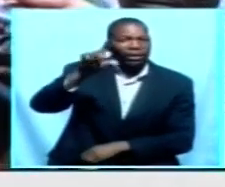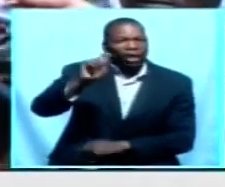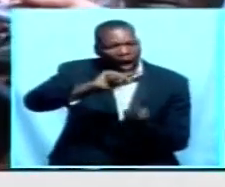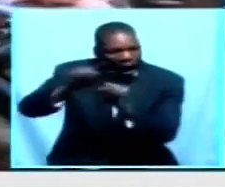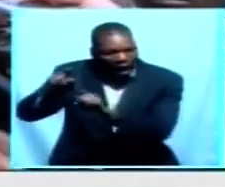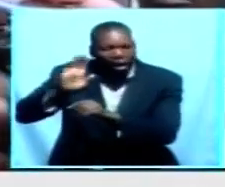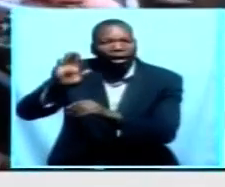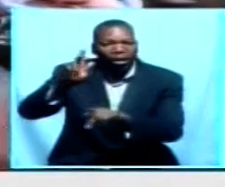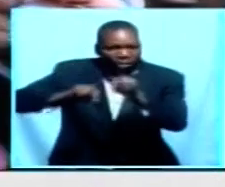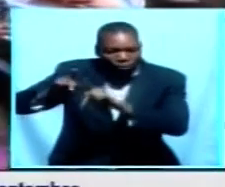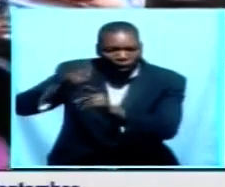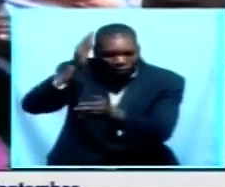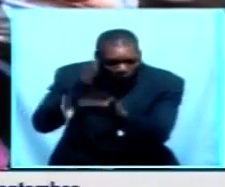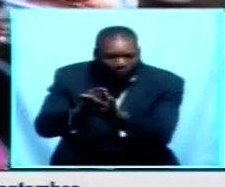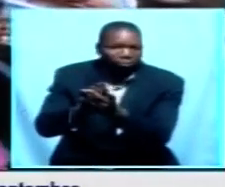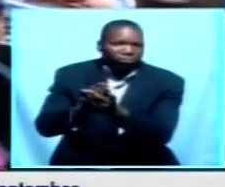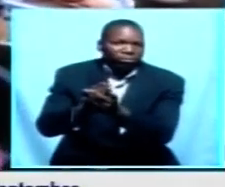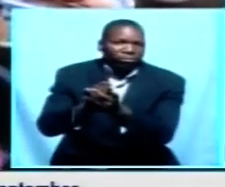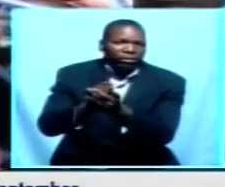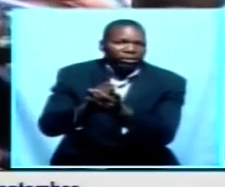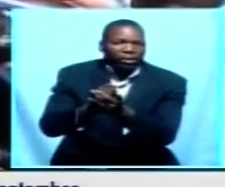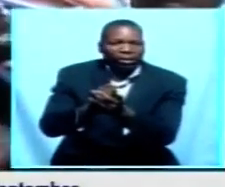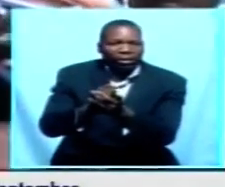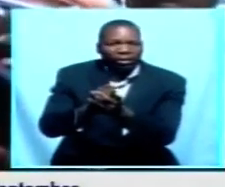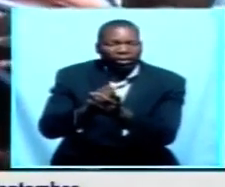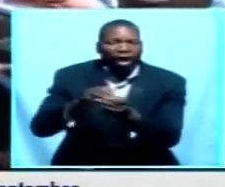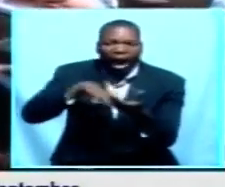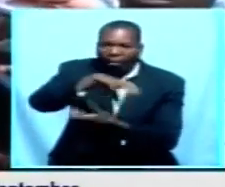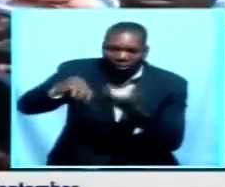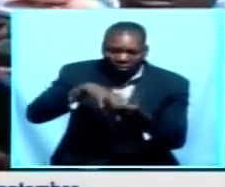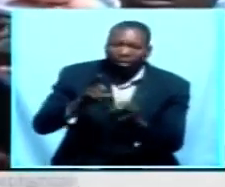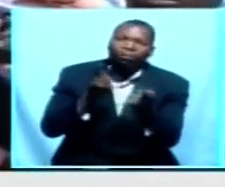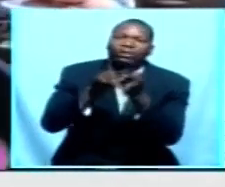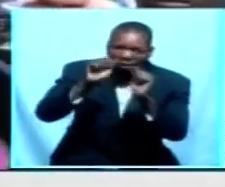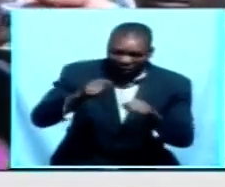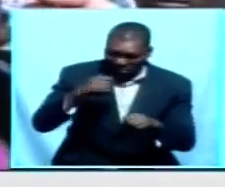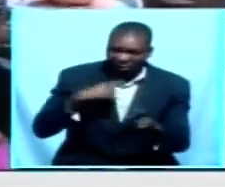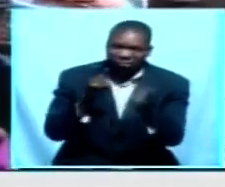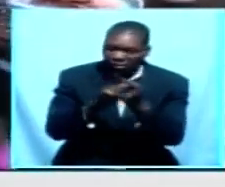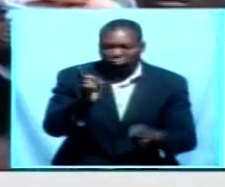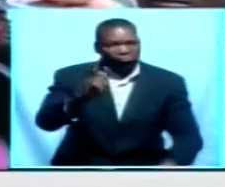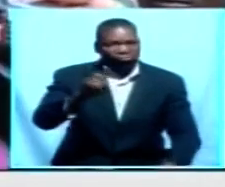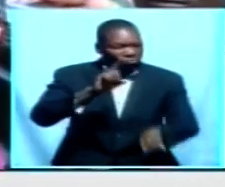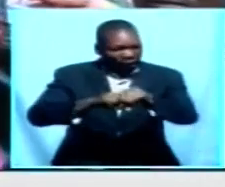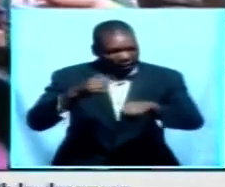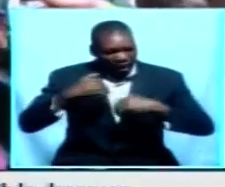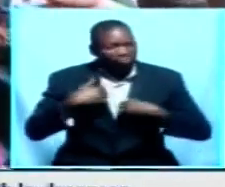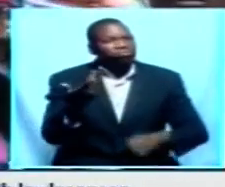it. Tell him to stop with these people who are bringing anarchy. Then I can meet him. I won't see him. I have no time to see him. Because I'll be